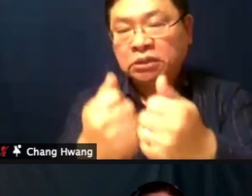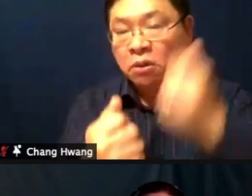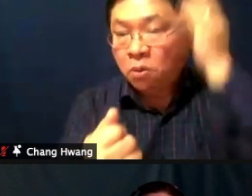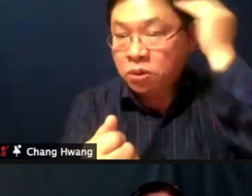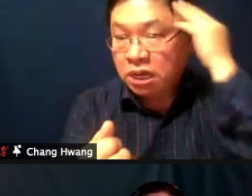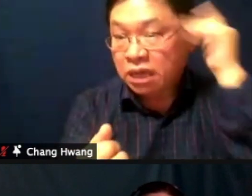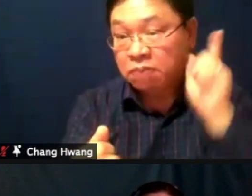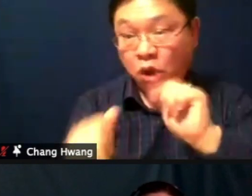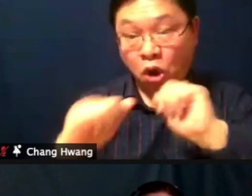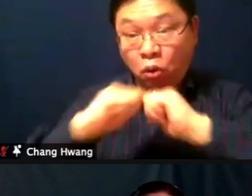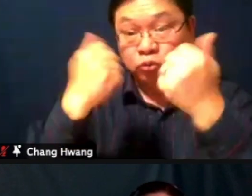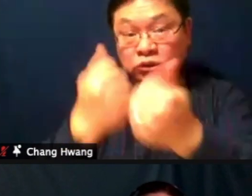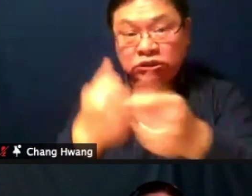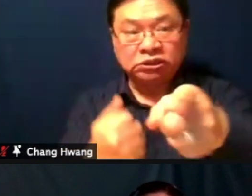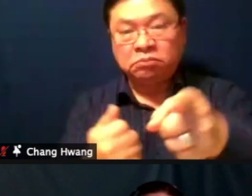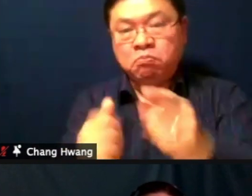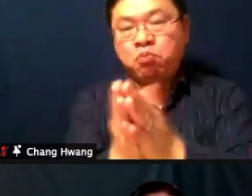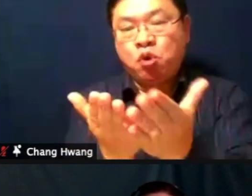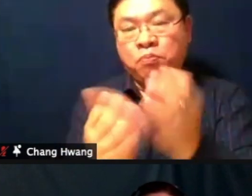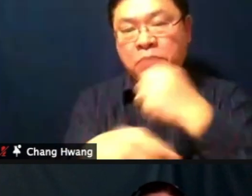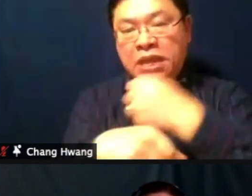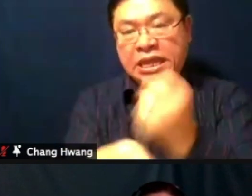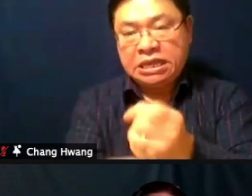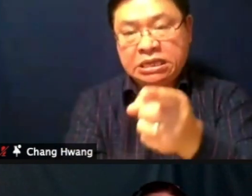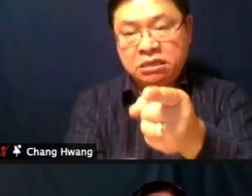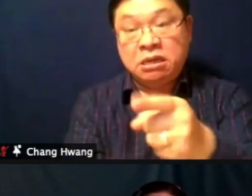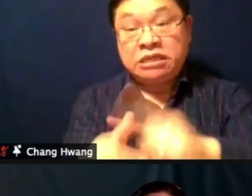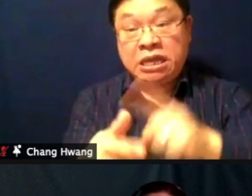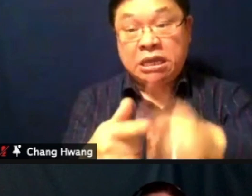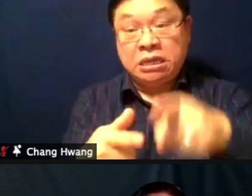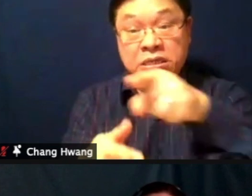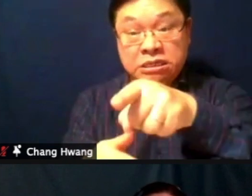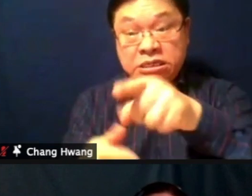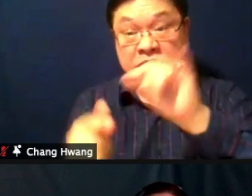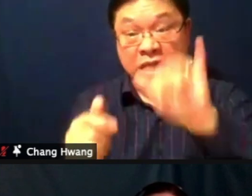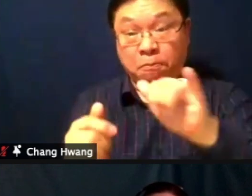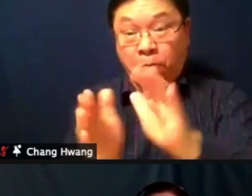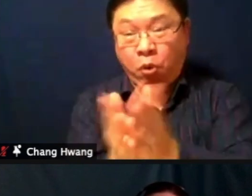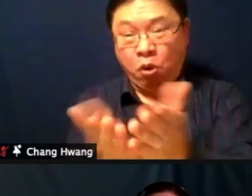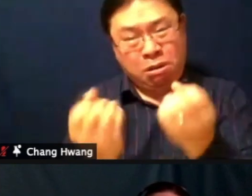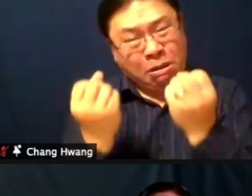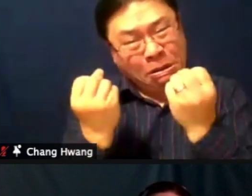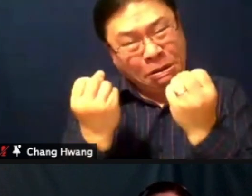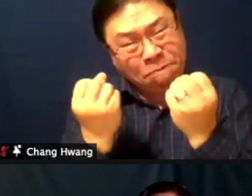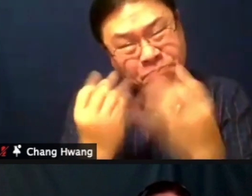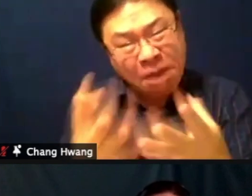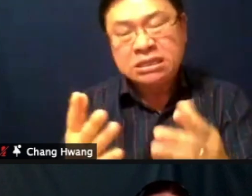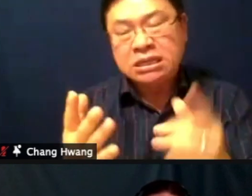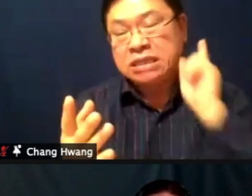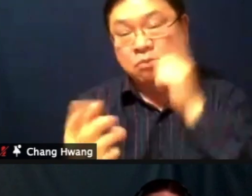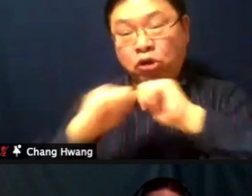And compare that with the 1984 Korean Deaf Association book that had been published by